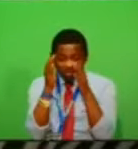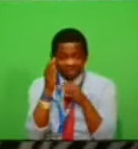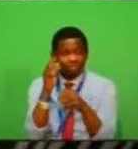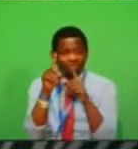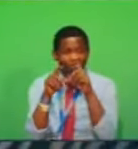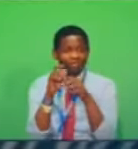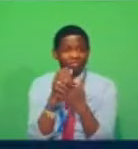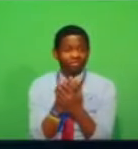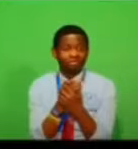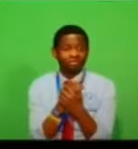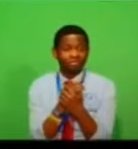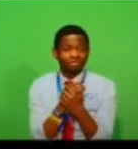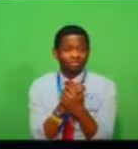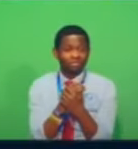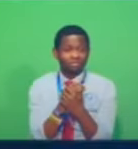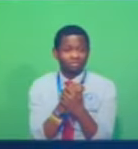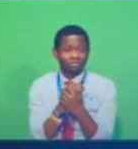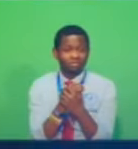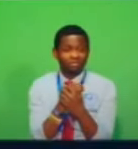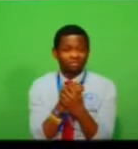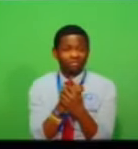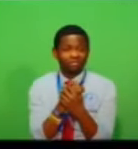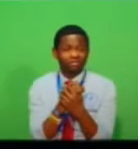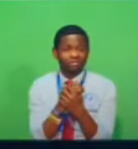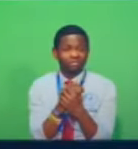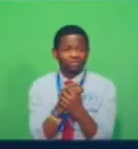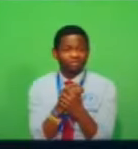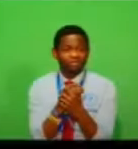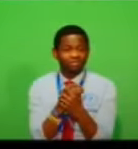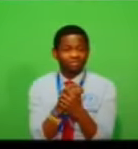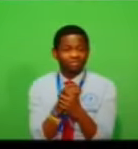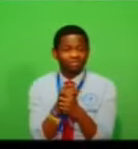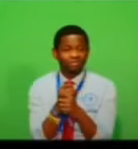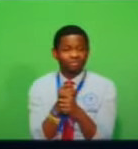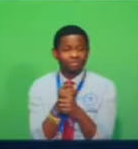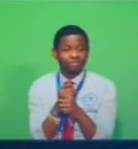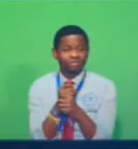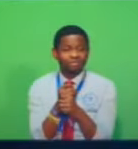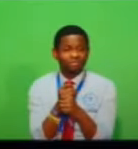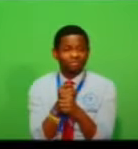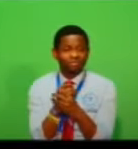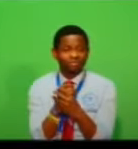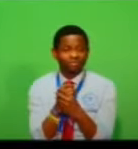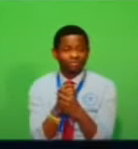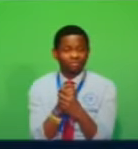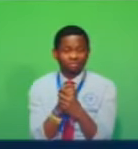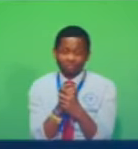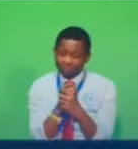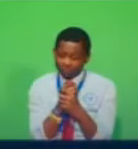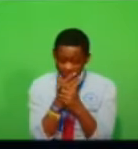and academic. Hey, what about us that maybe that's not our portion? Maybe we haven't gone through the